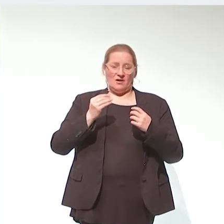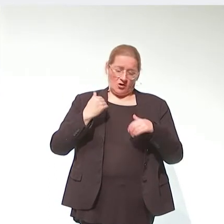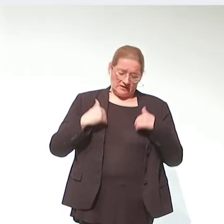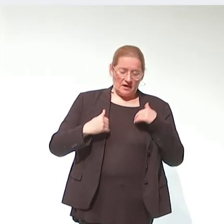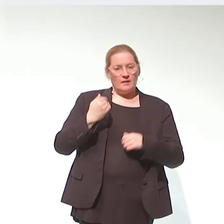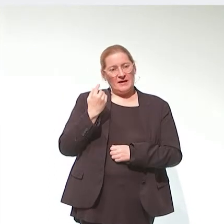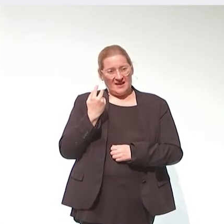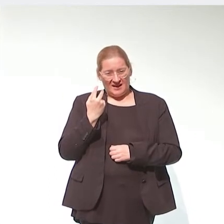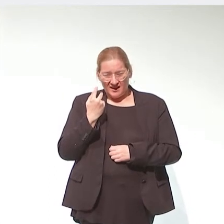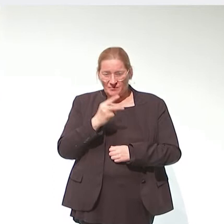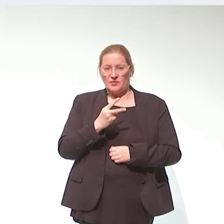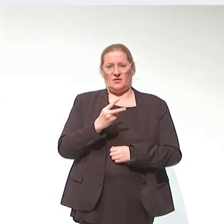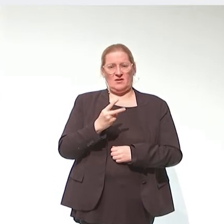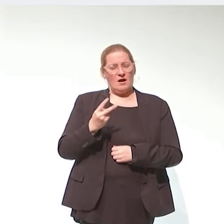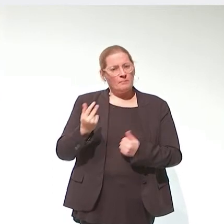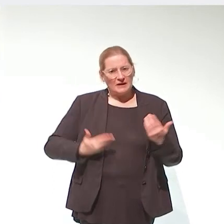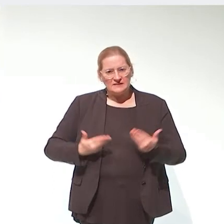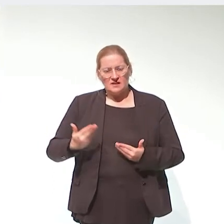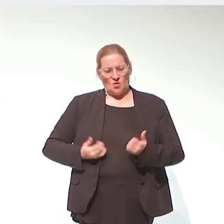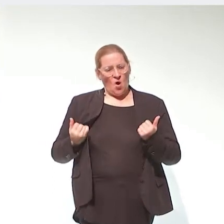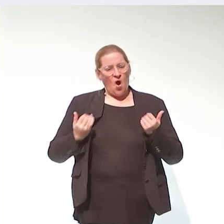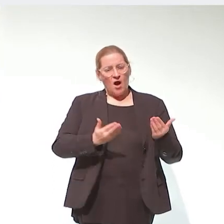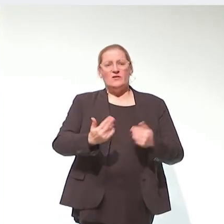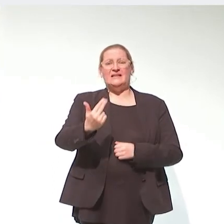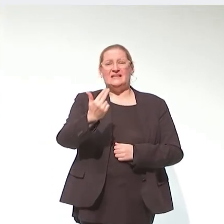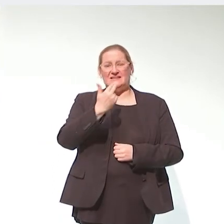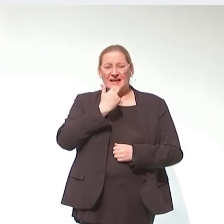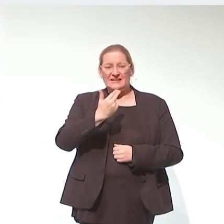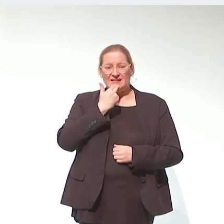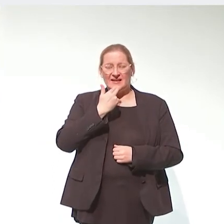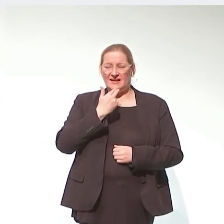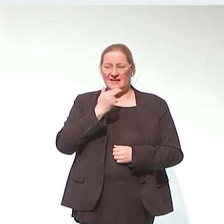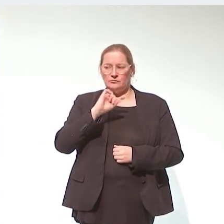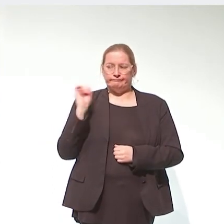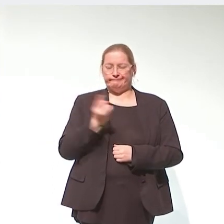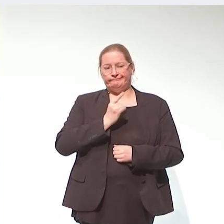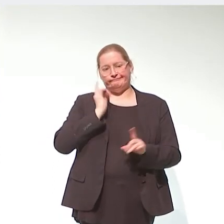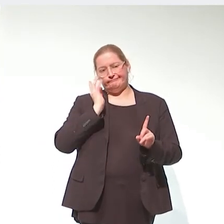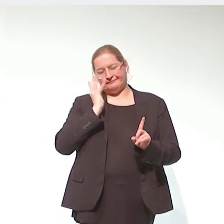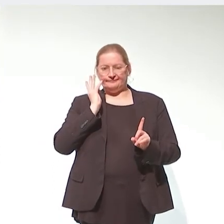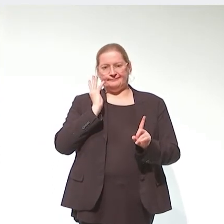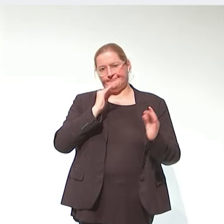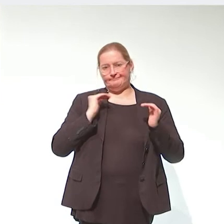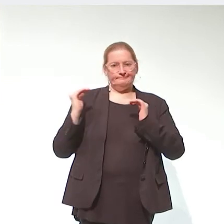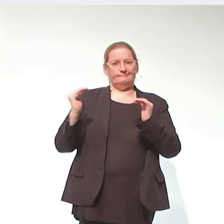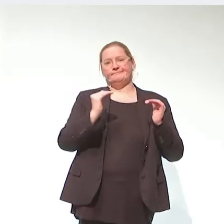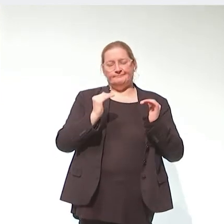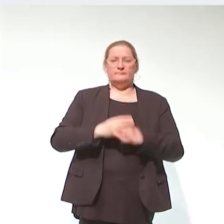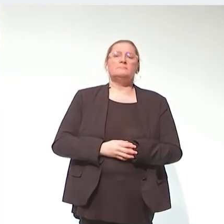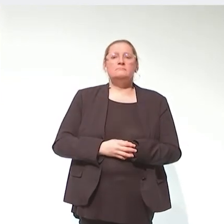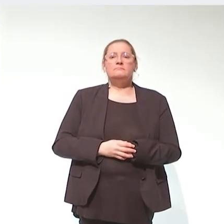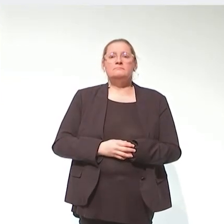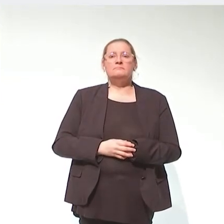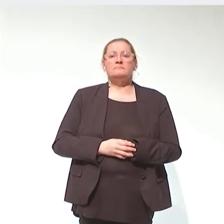place and the structure itself. The debate concerns also issues